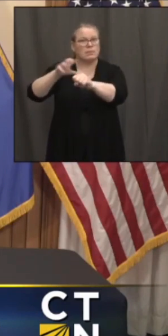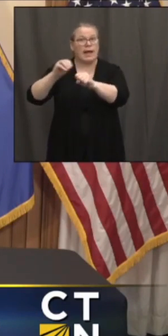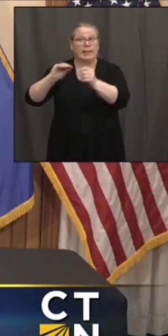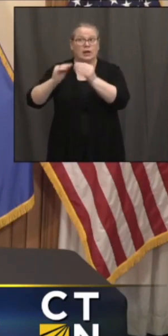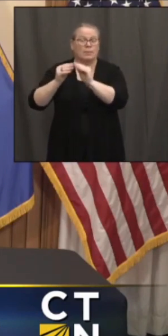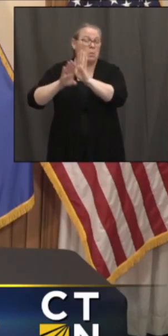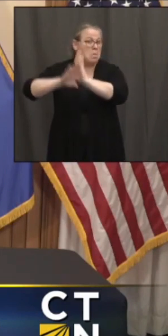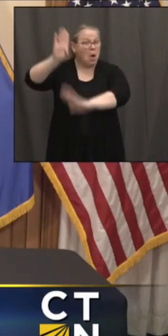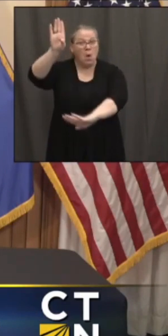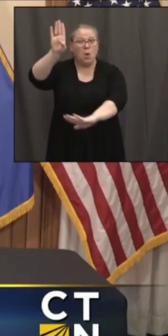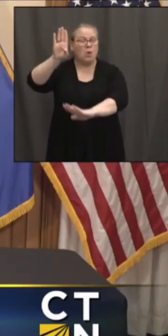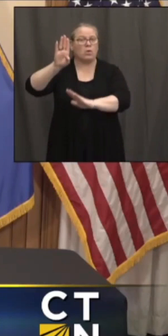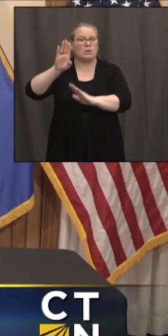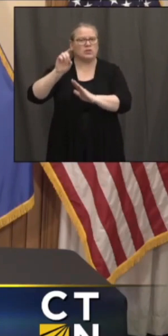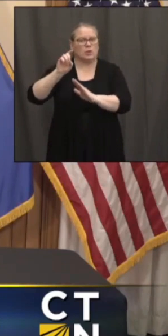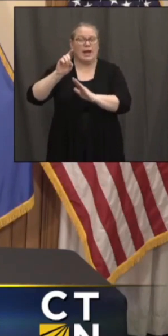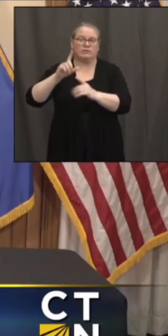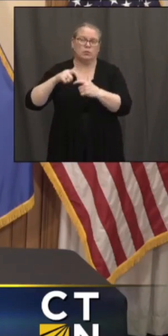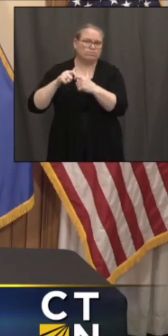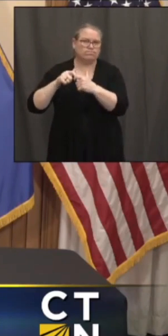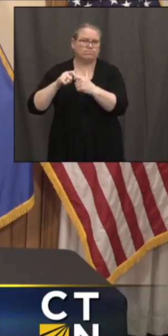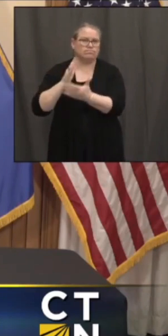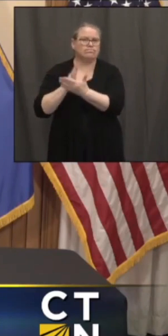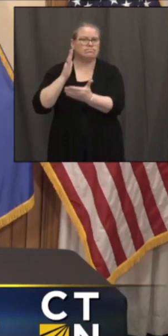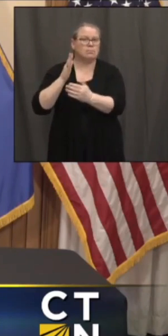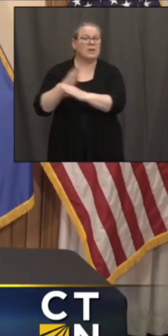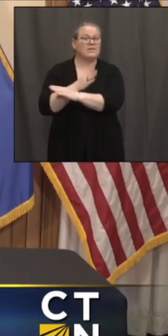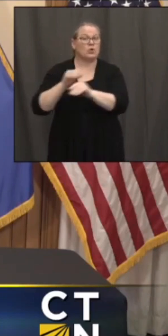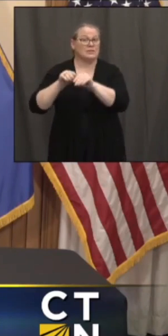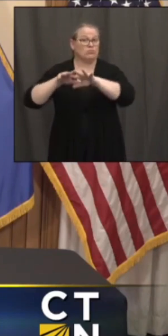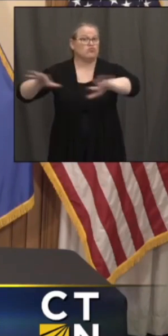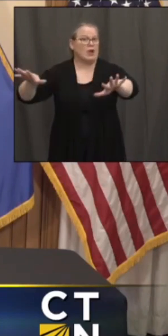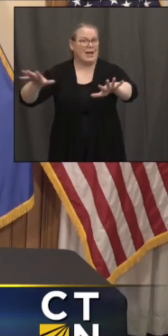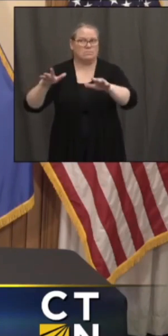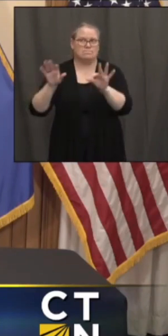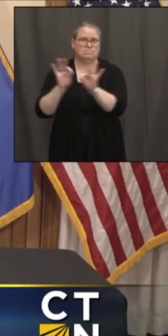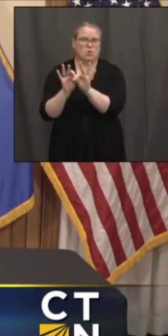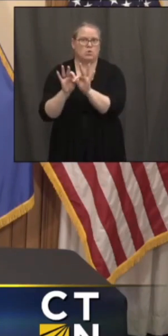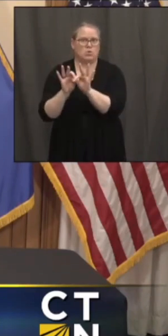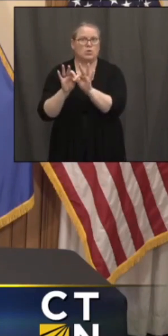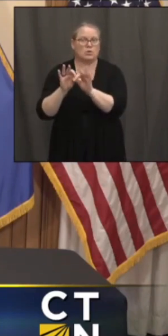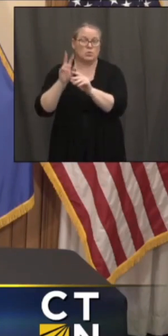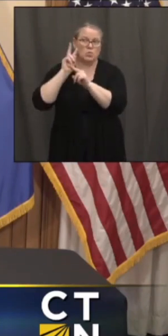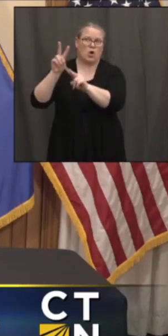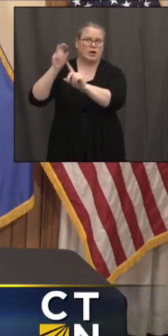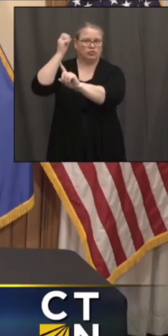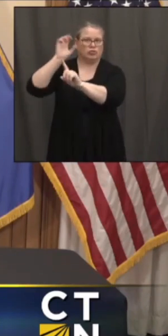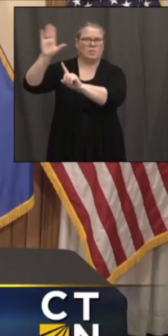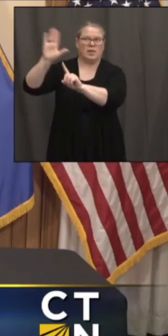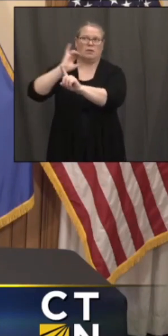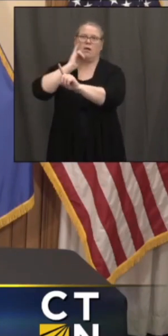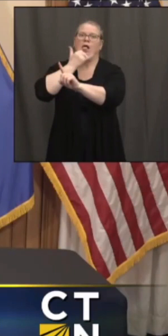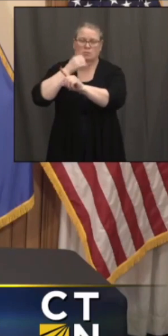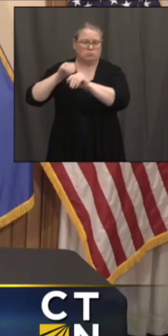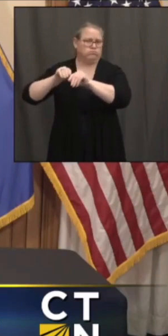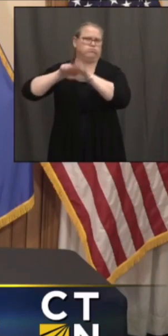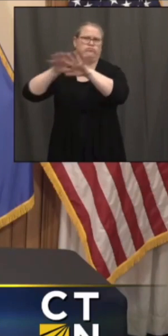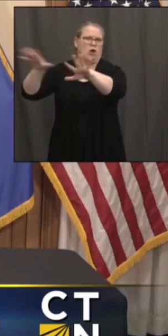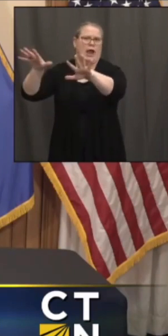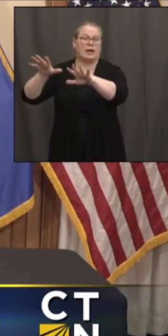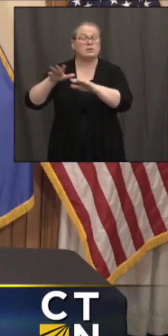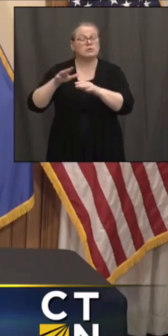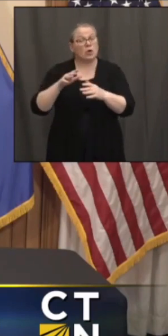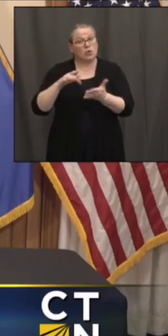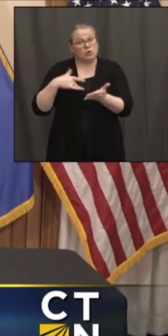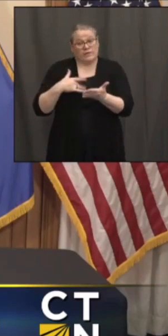And you have to kind of nip it in the bud before it even starts spreading. So would you say that we are or not at that point where it has begun spreading